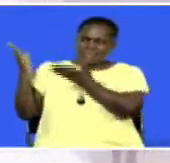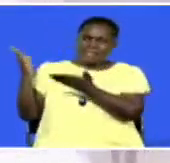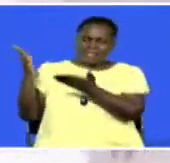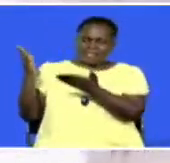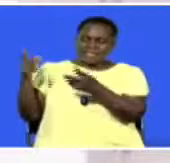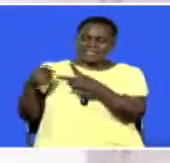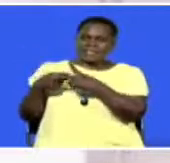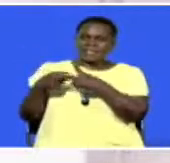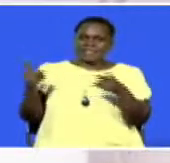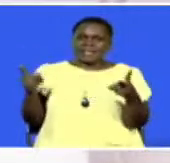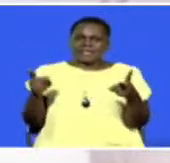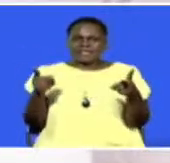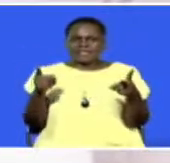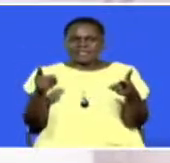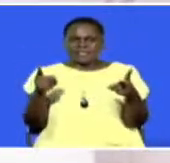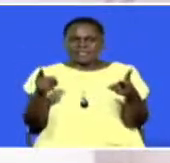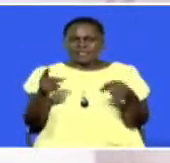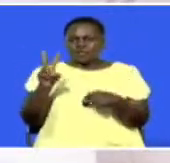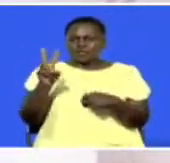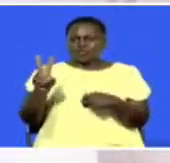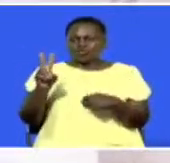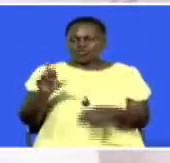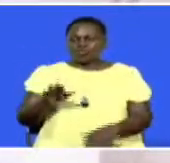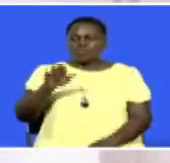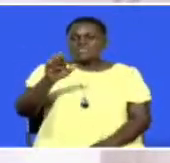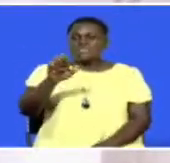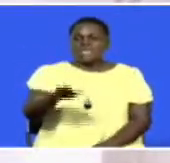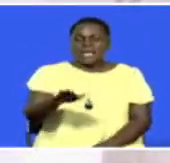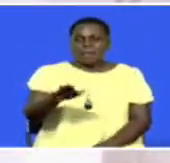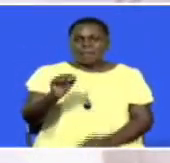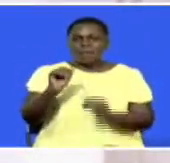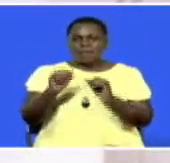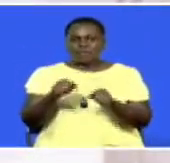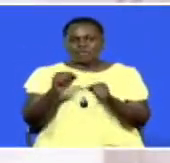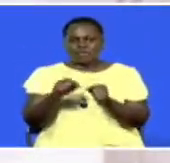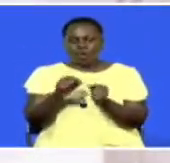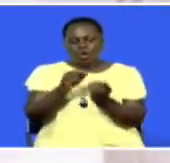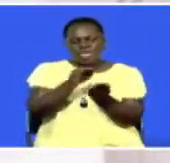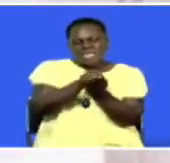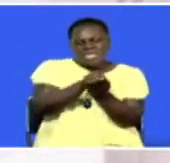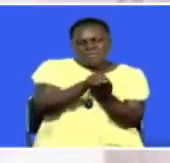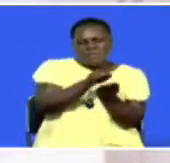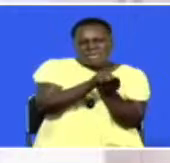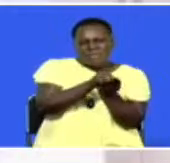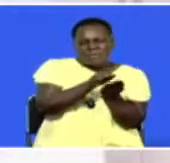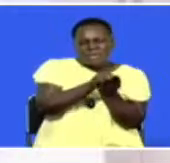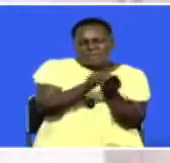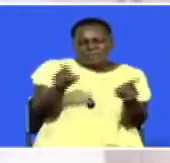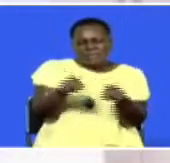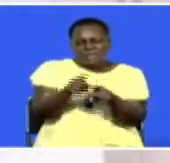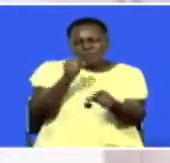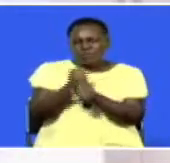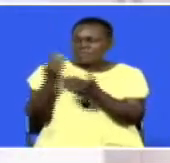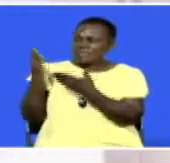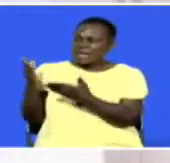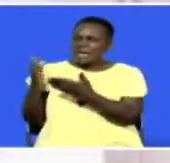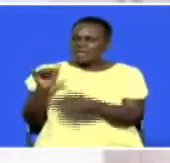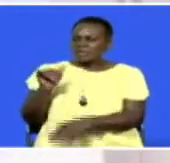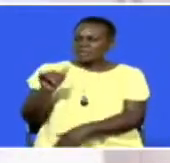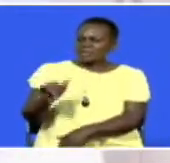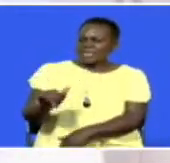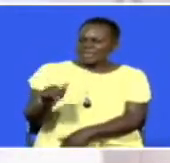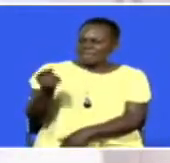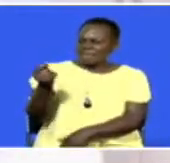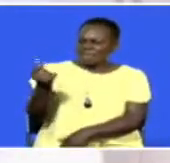the beginning of 2 steps. You can soak it like we are doing now, let it stand for